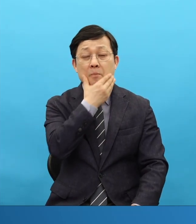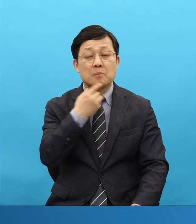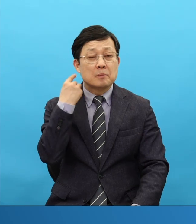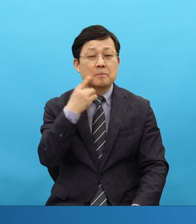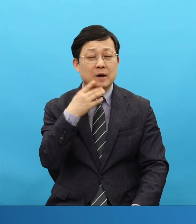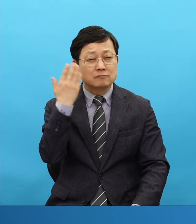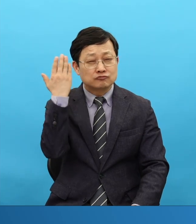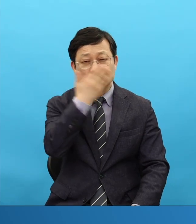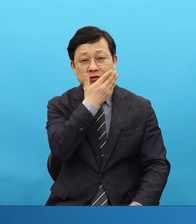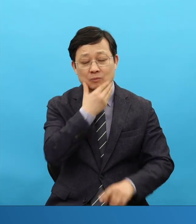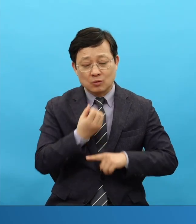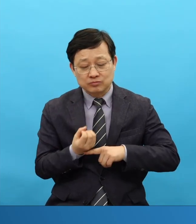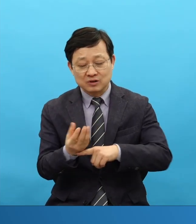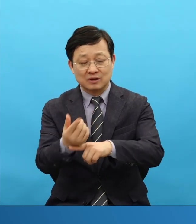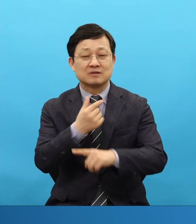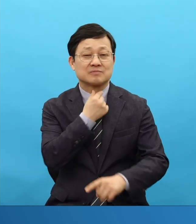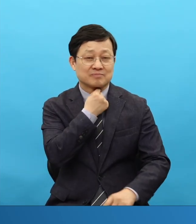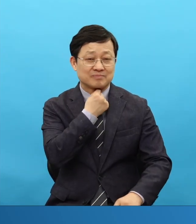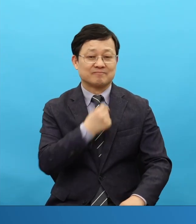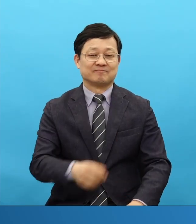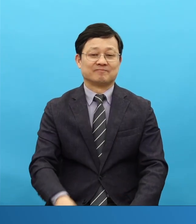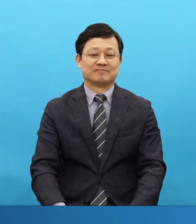from North Koreans. We must share the gospel.